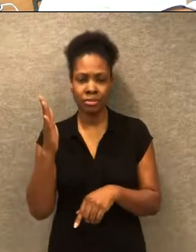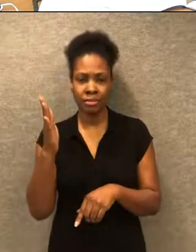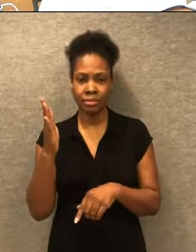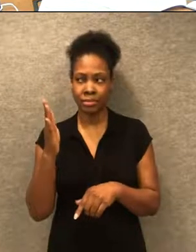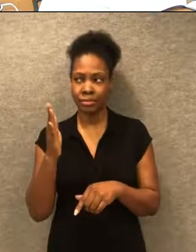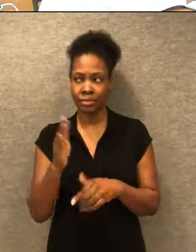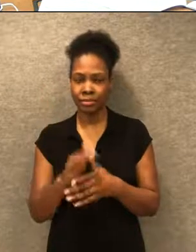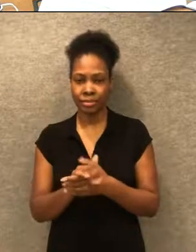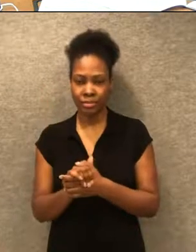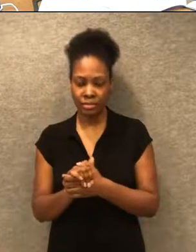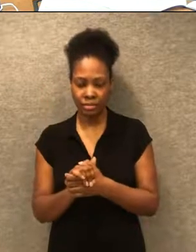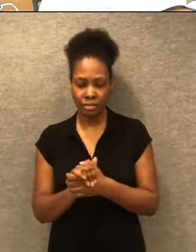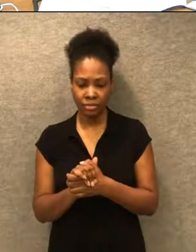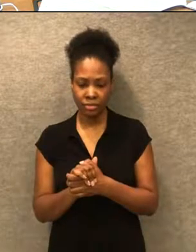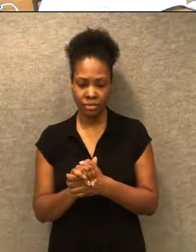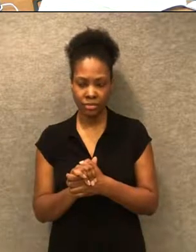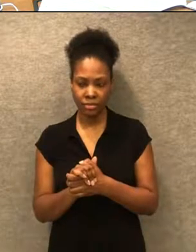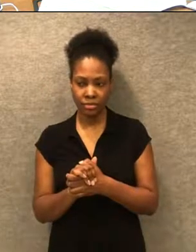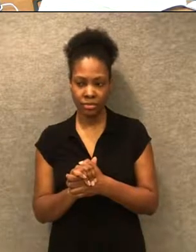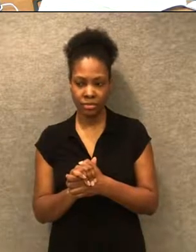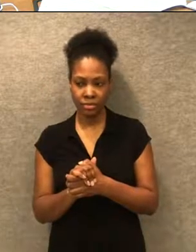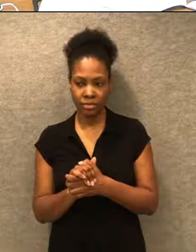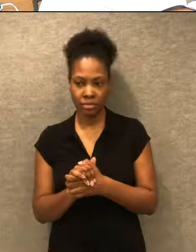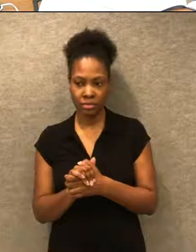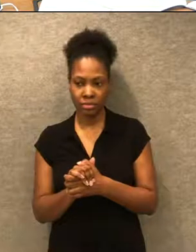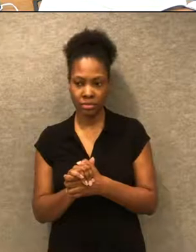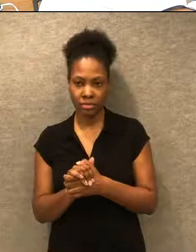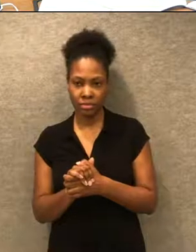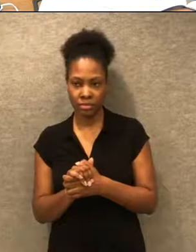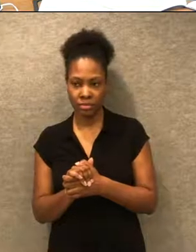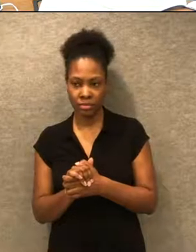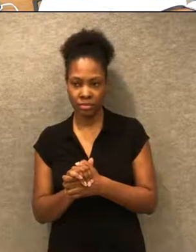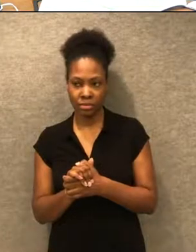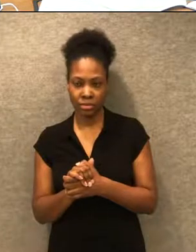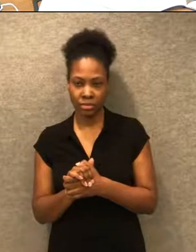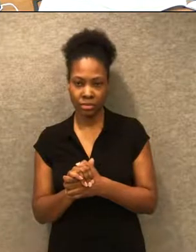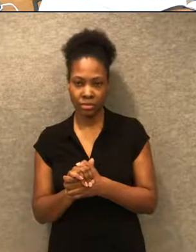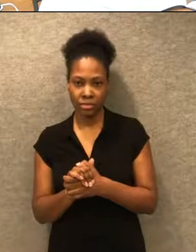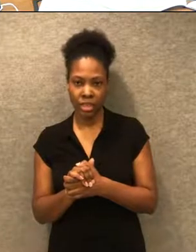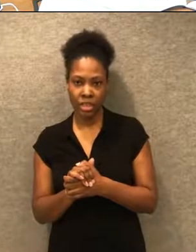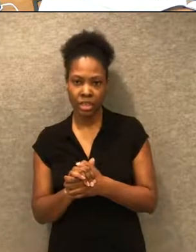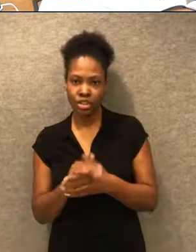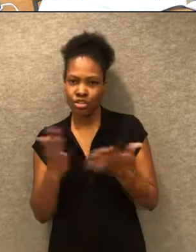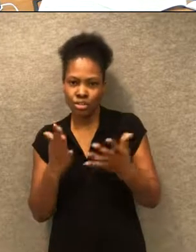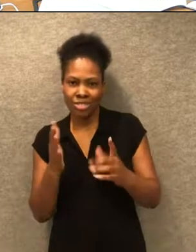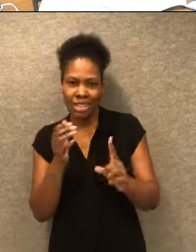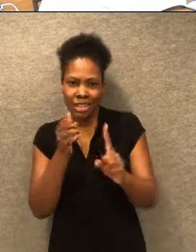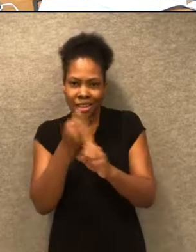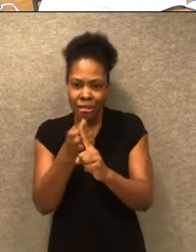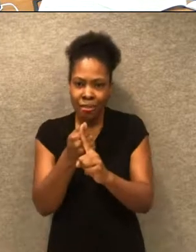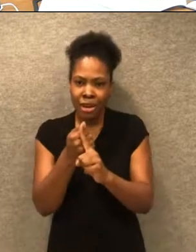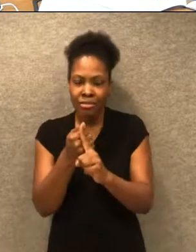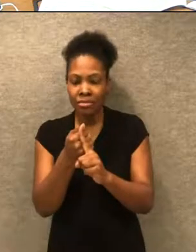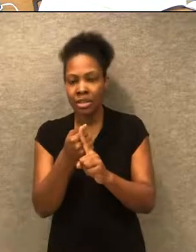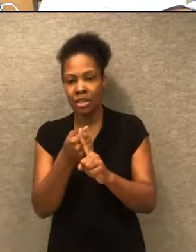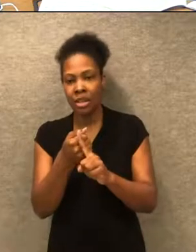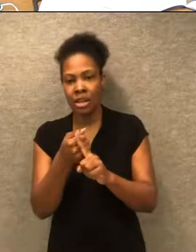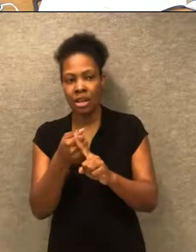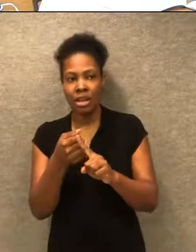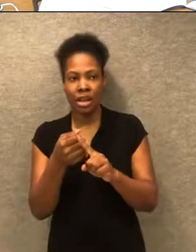full implications of this, the last 6 months has been on the lives of our community